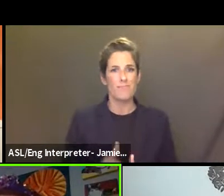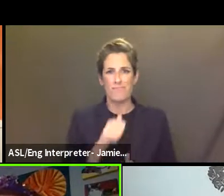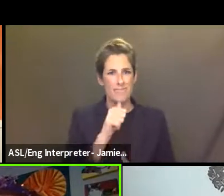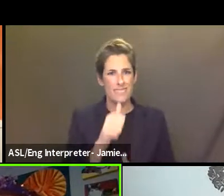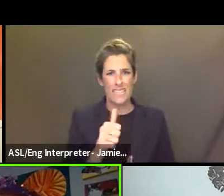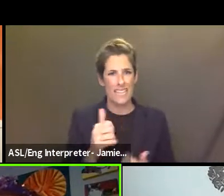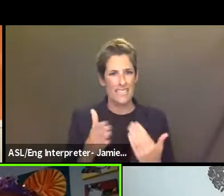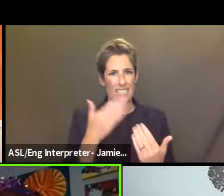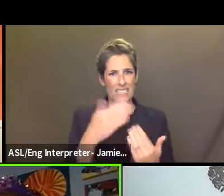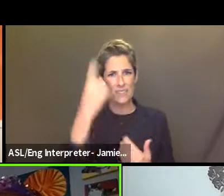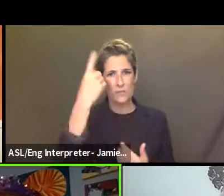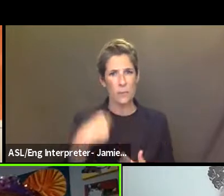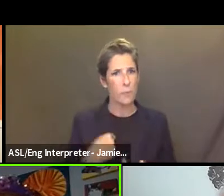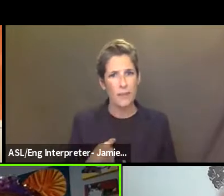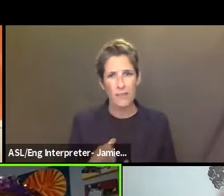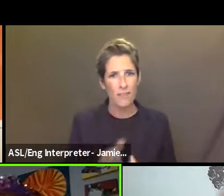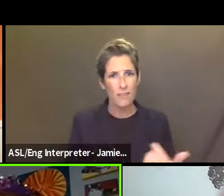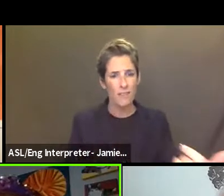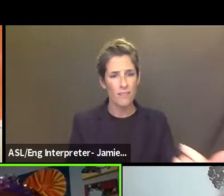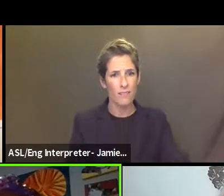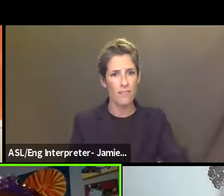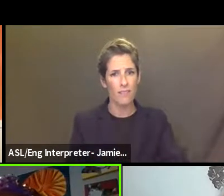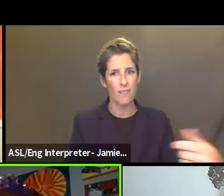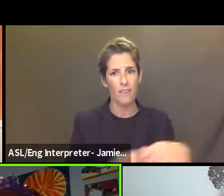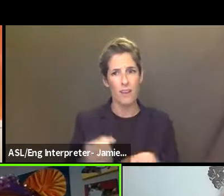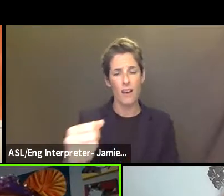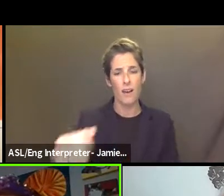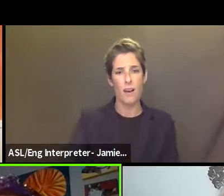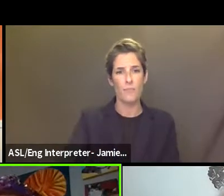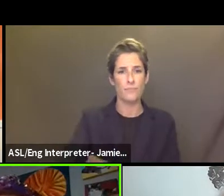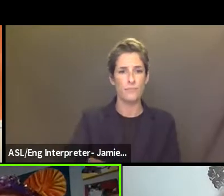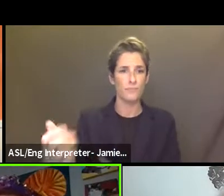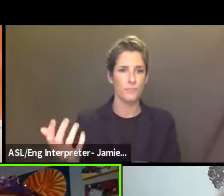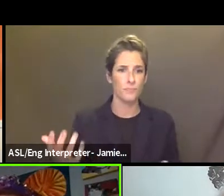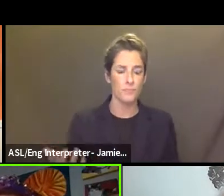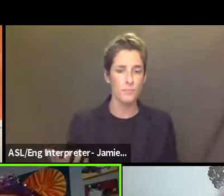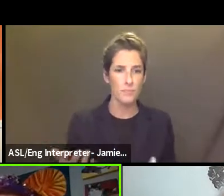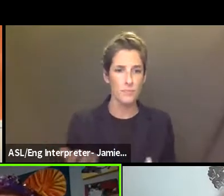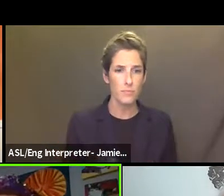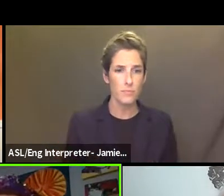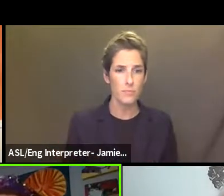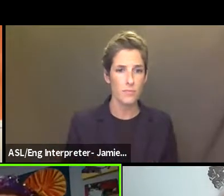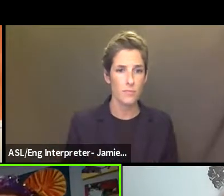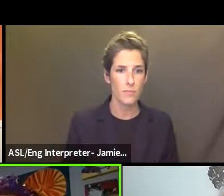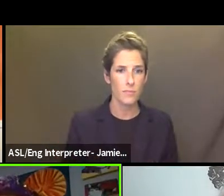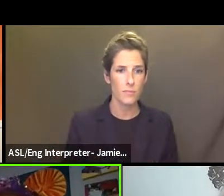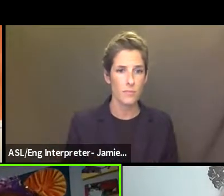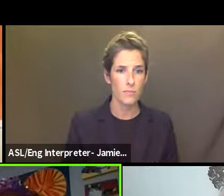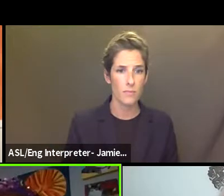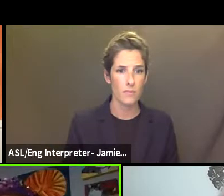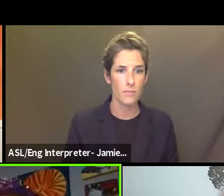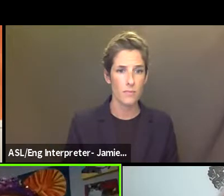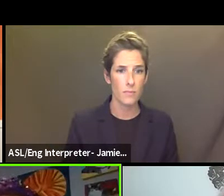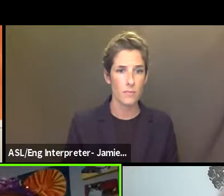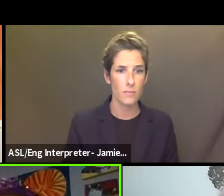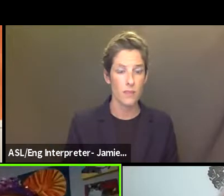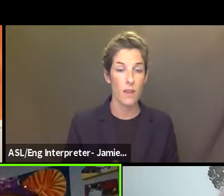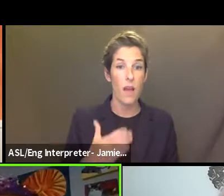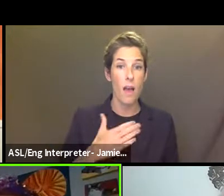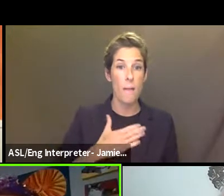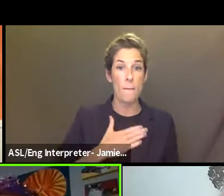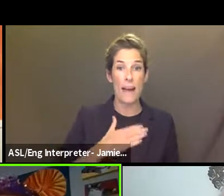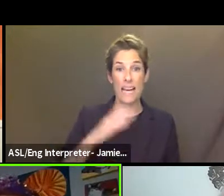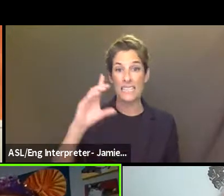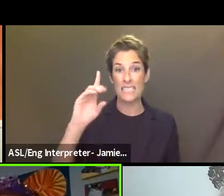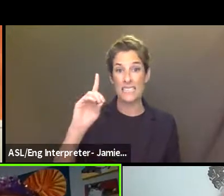me. And, you know, if I had to renew my disability license plate